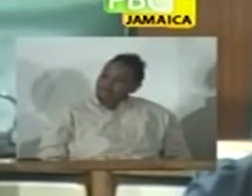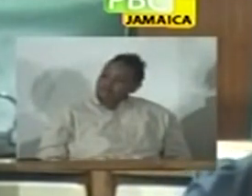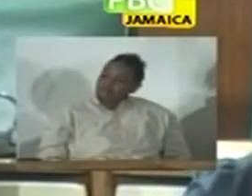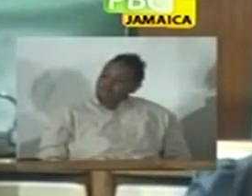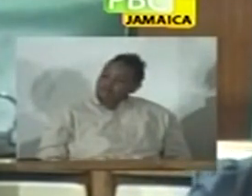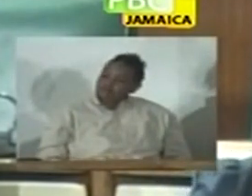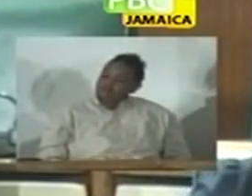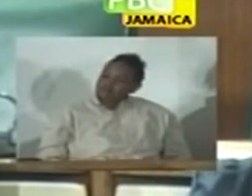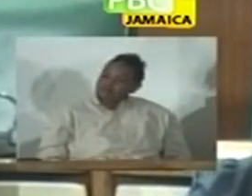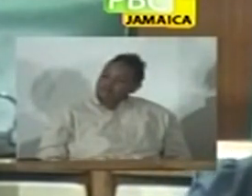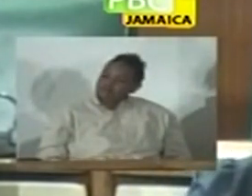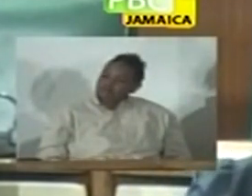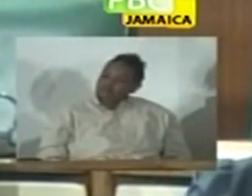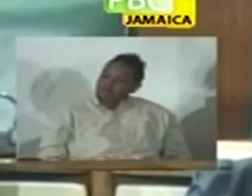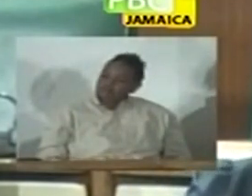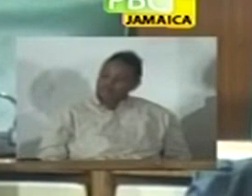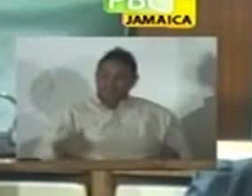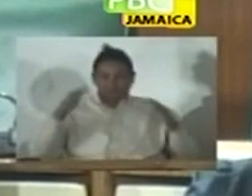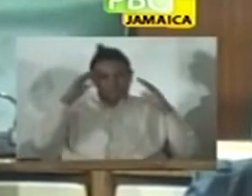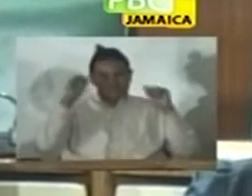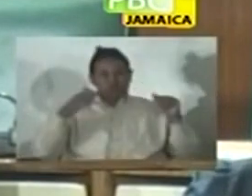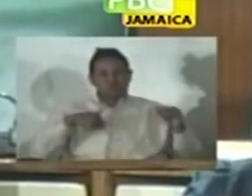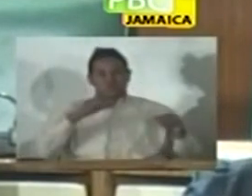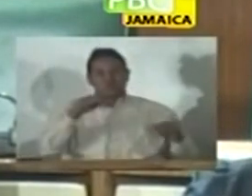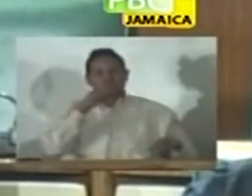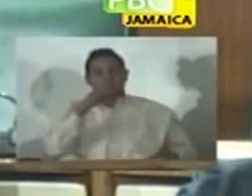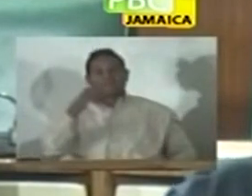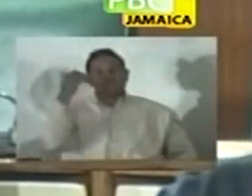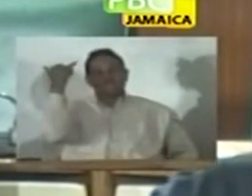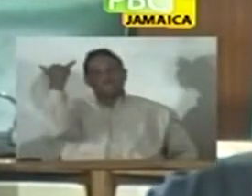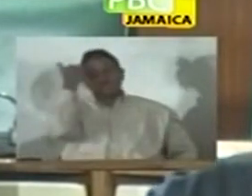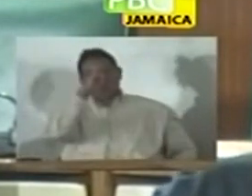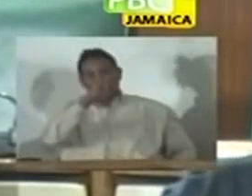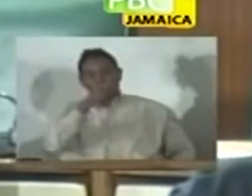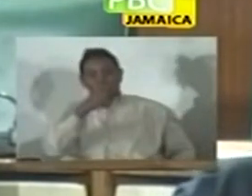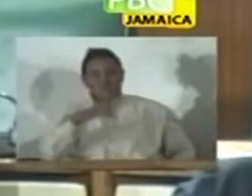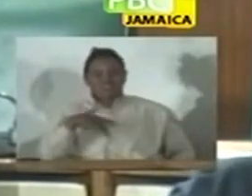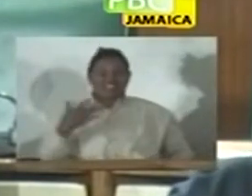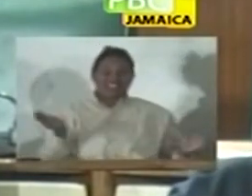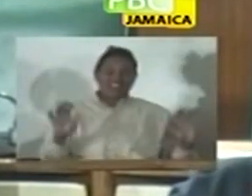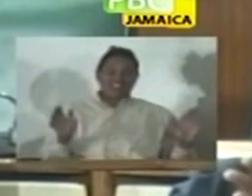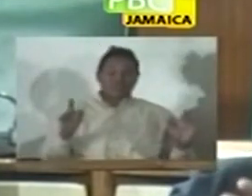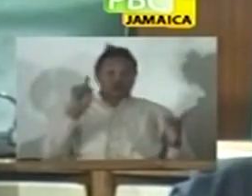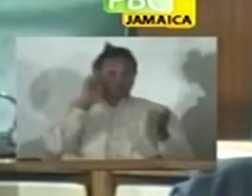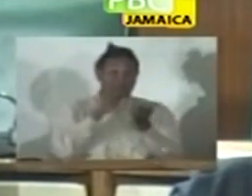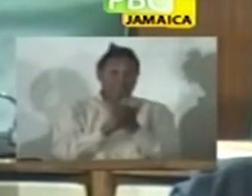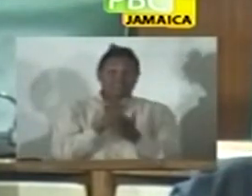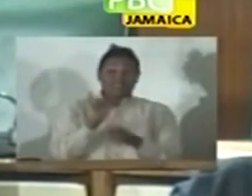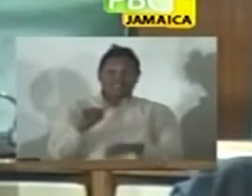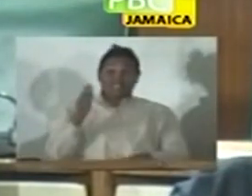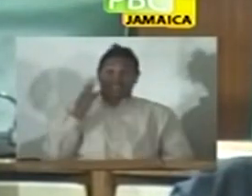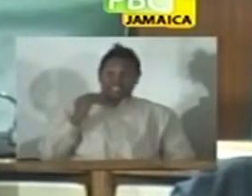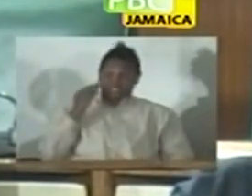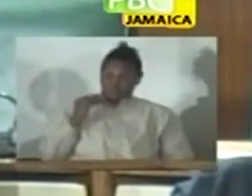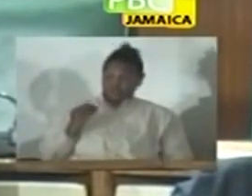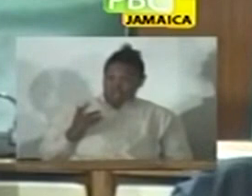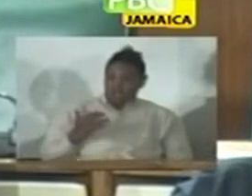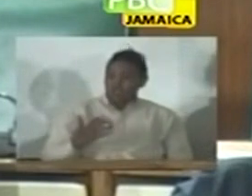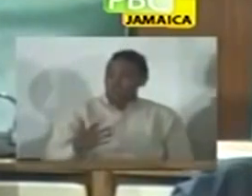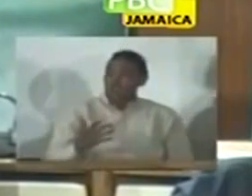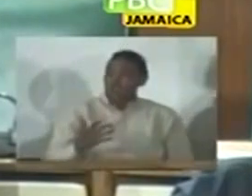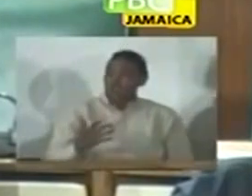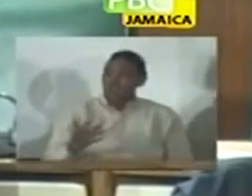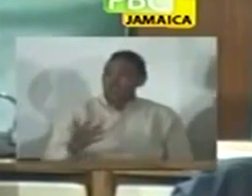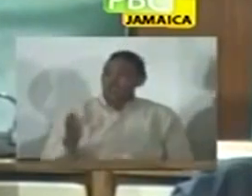let us not be naive or foolish to believe that along that journey there will be